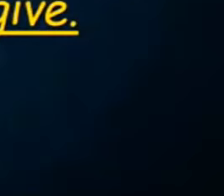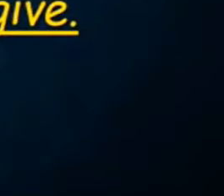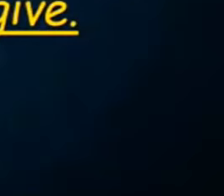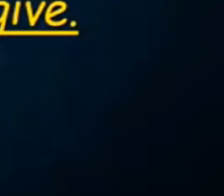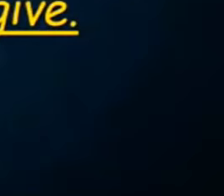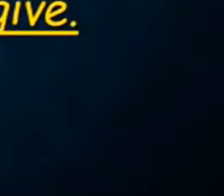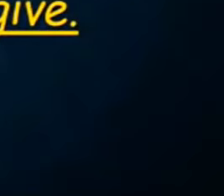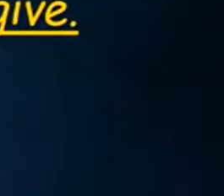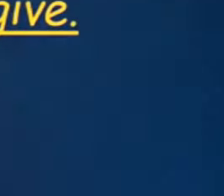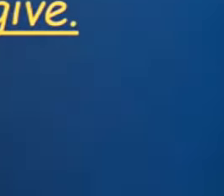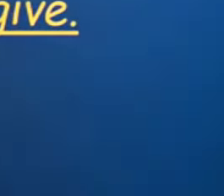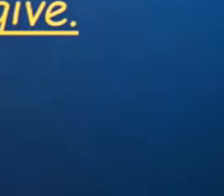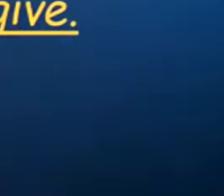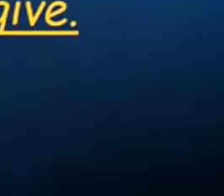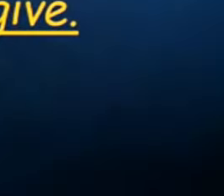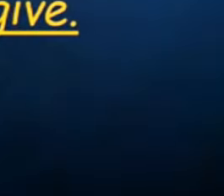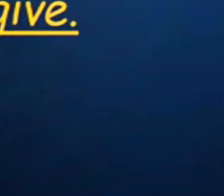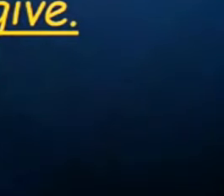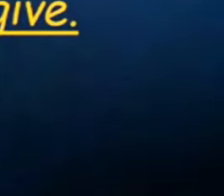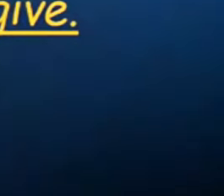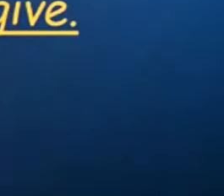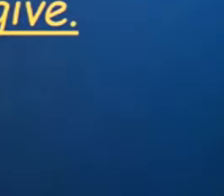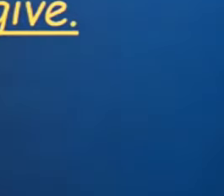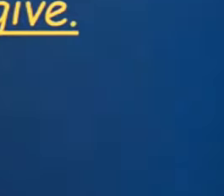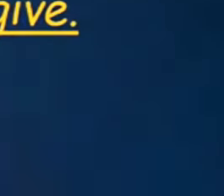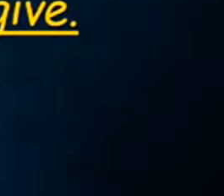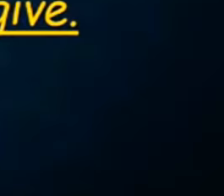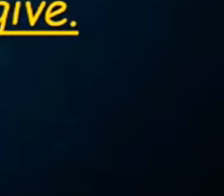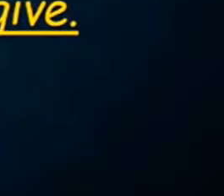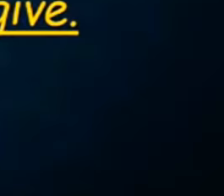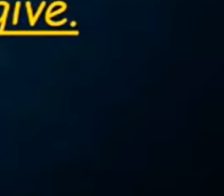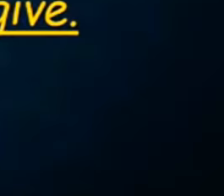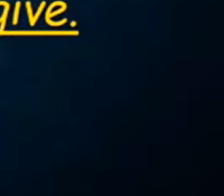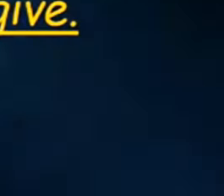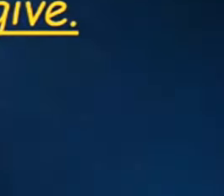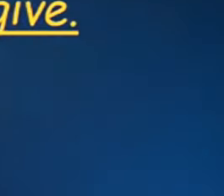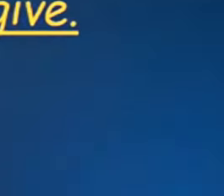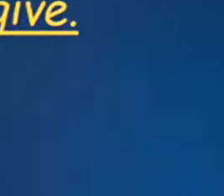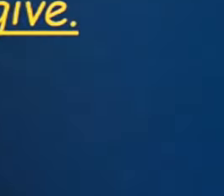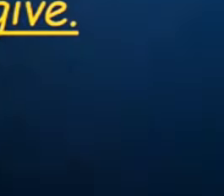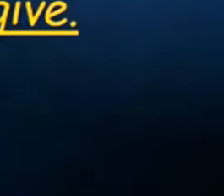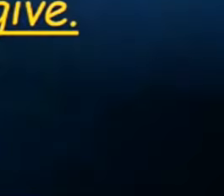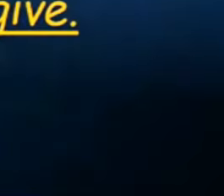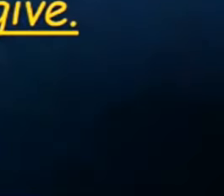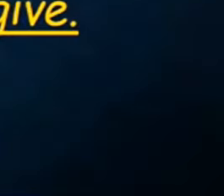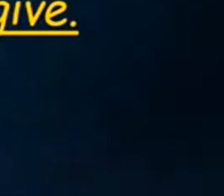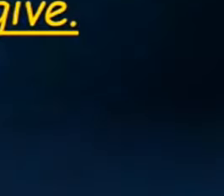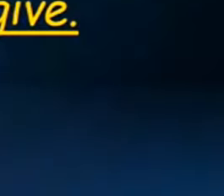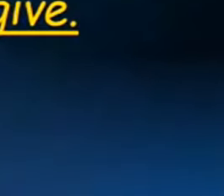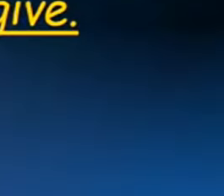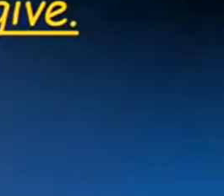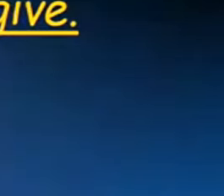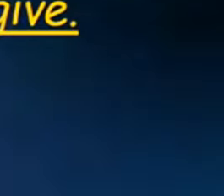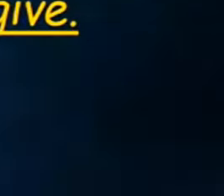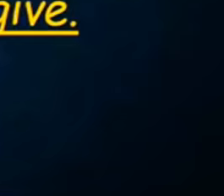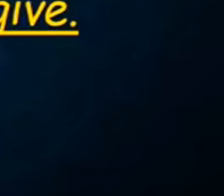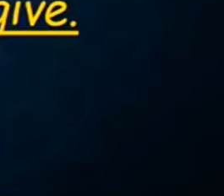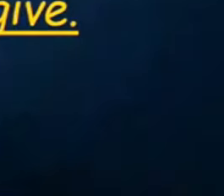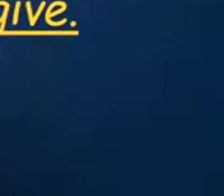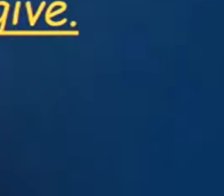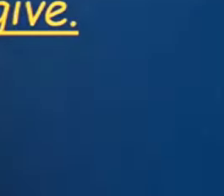then when we don't get it, you become bitter, cruel, and sometimes very, very vindictive.